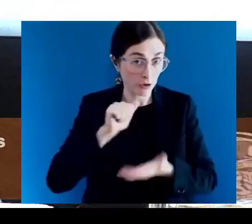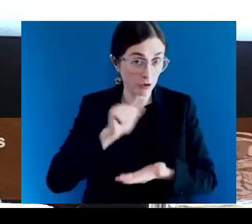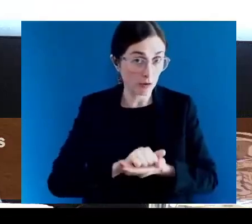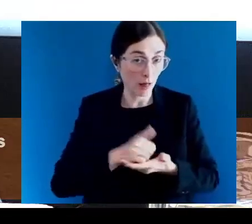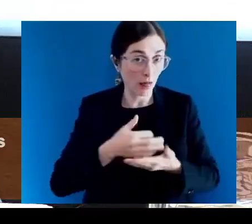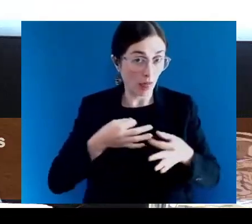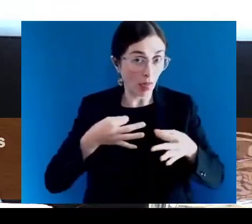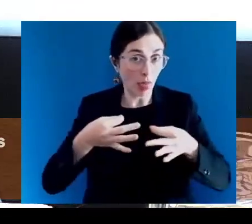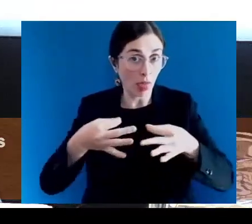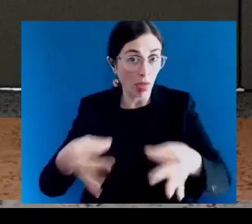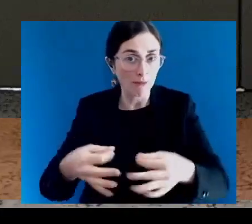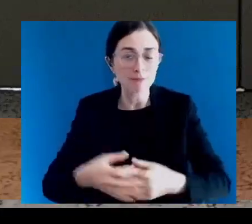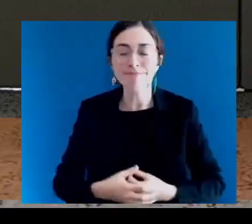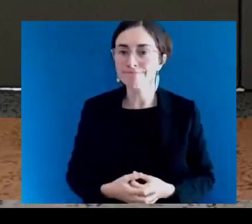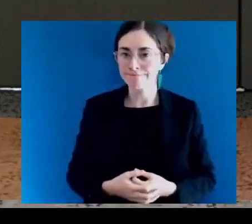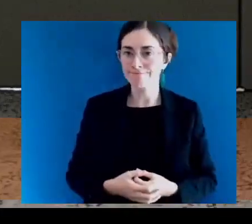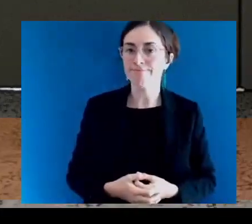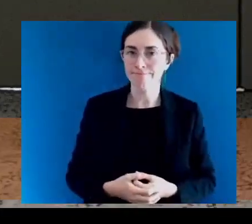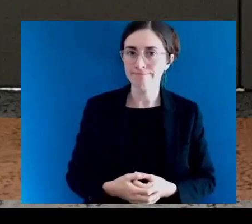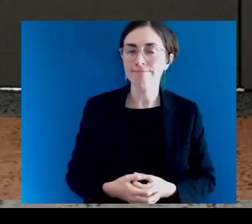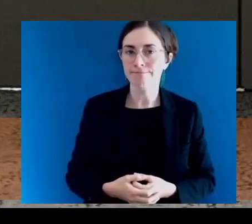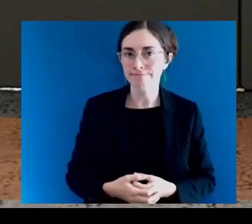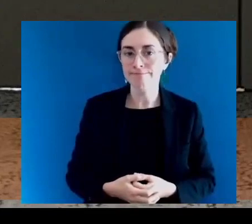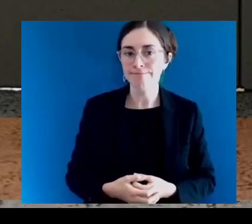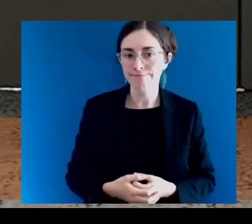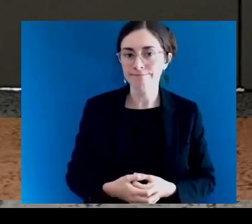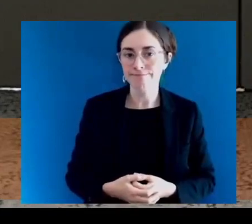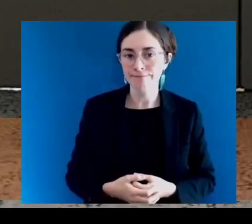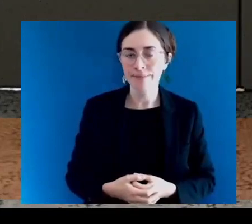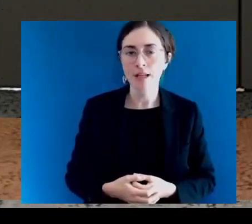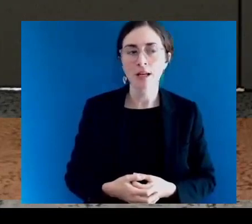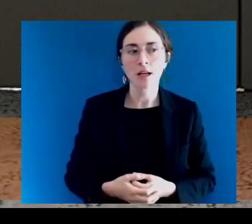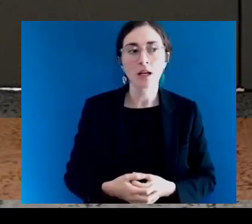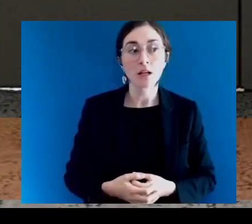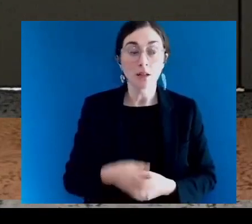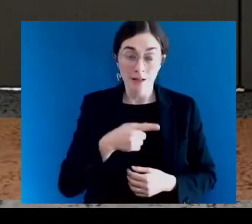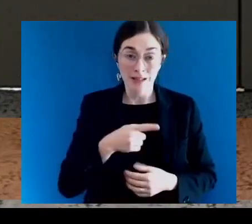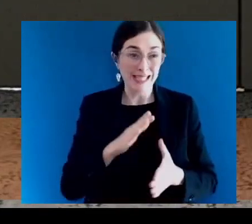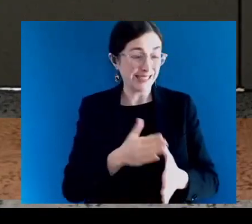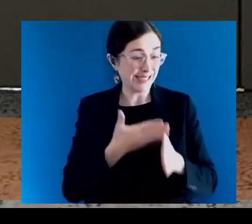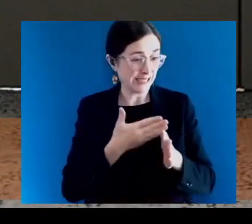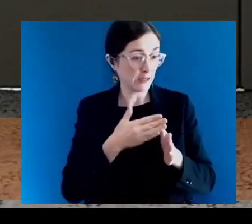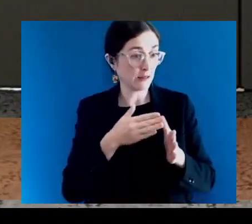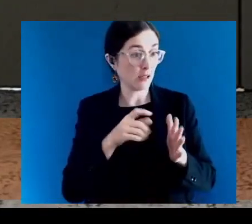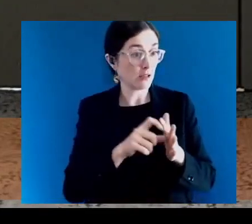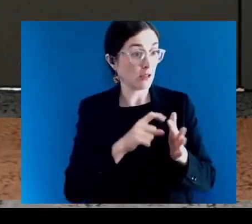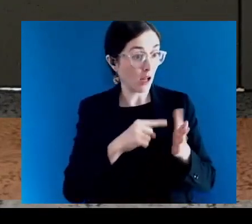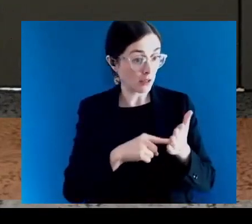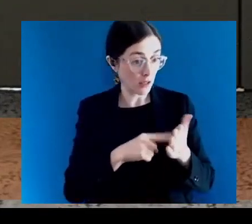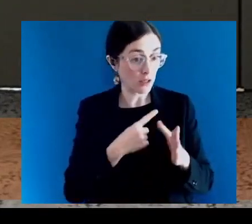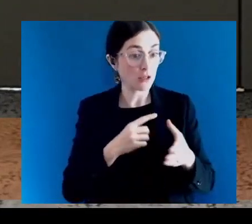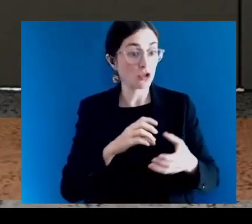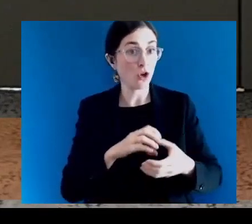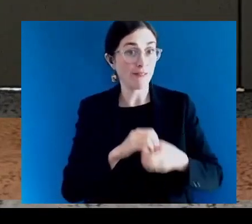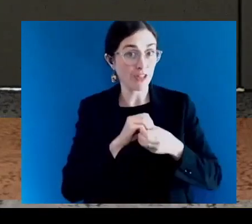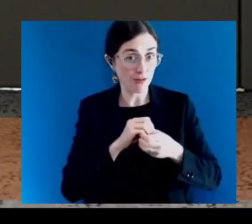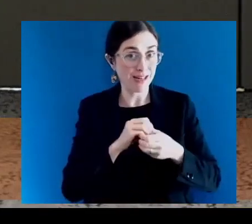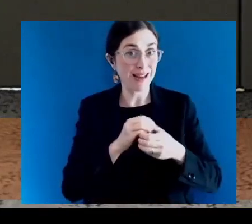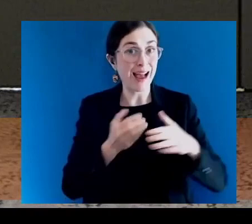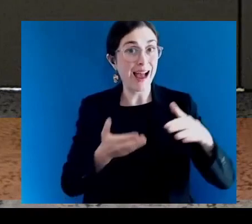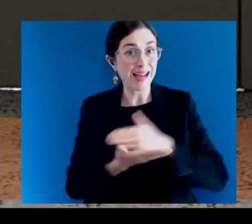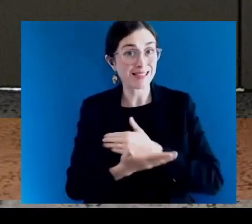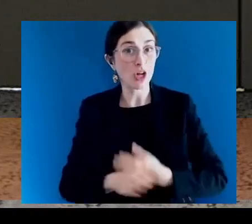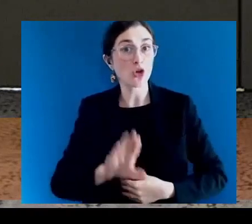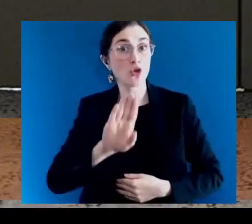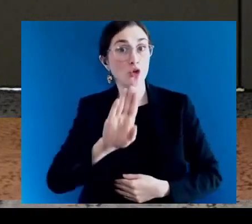Correct. So in terms of Indigenous data sovereignty within the department, within your area of